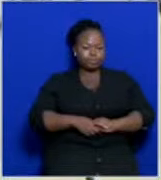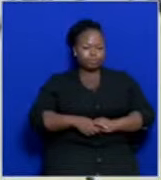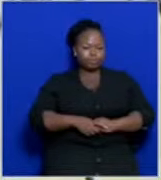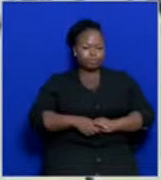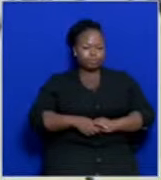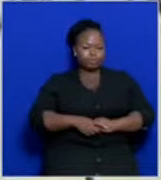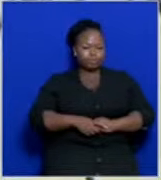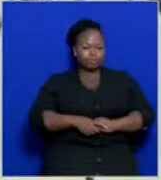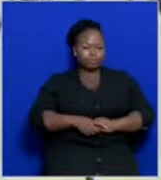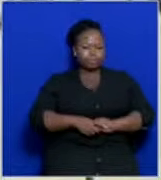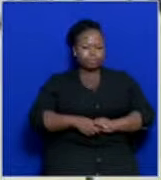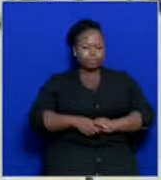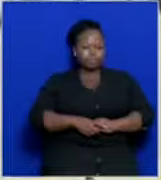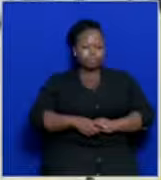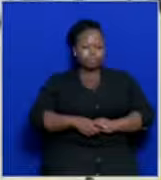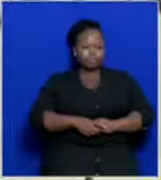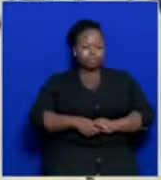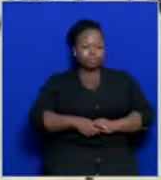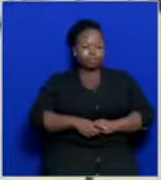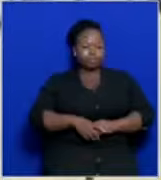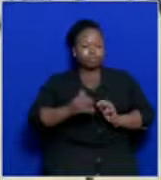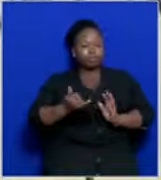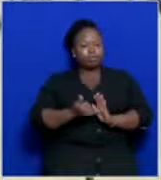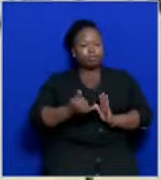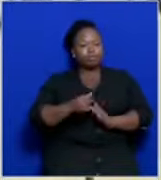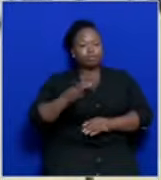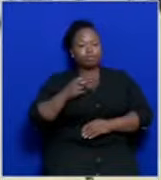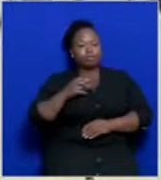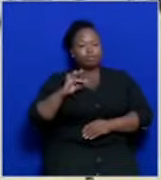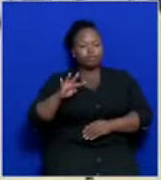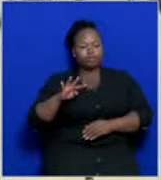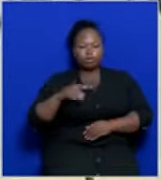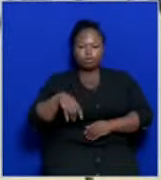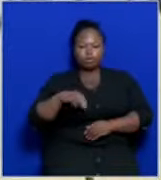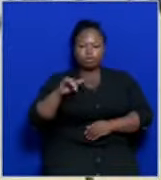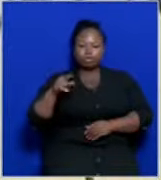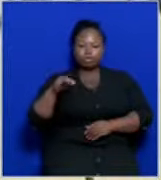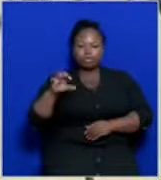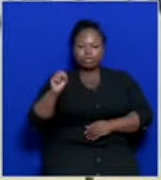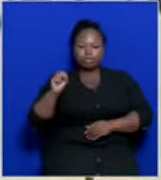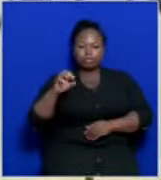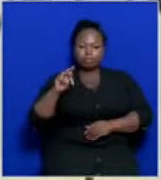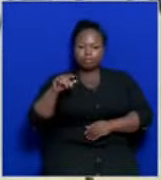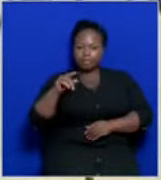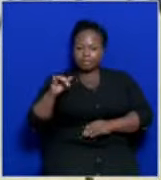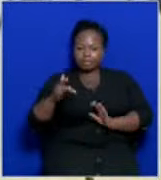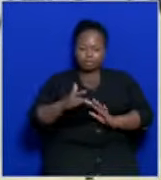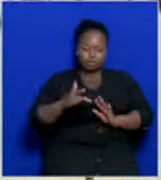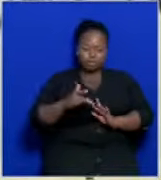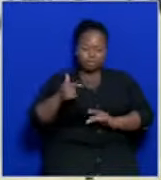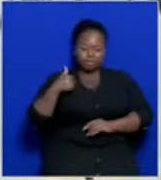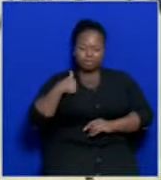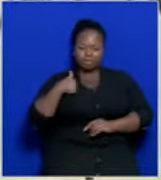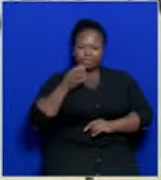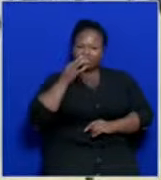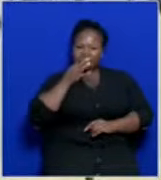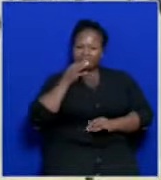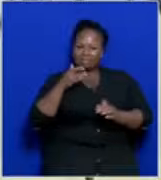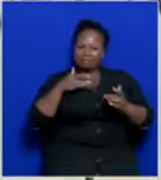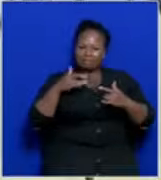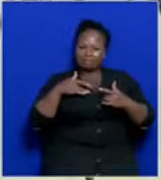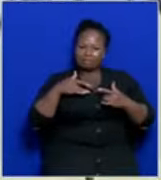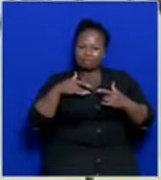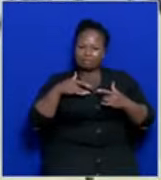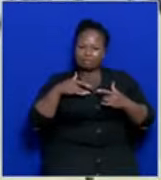During January 2024, Brigadier Julius Mkhwanazi had contacted me to express concern of the increasing